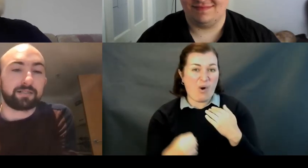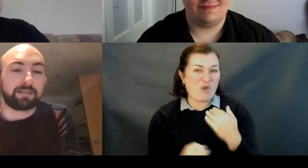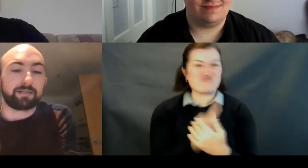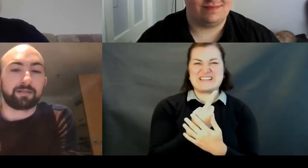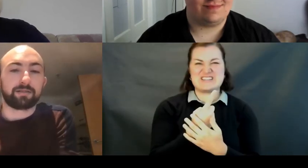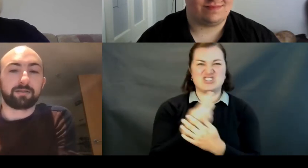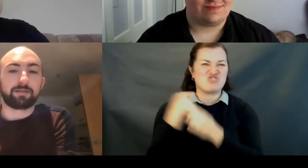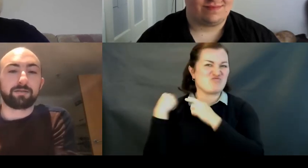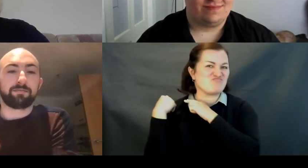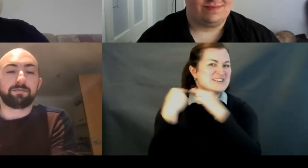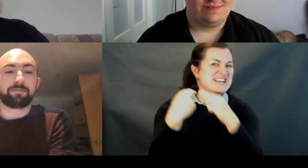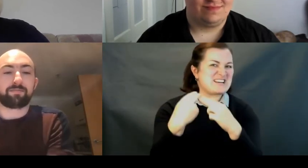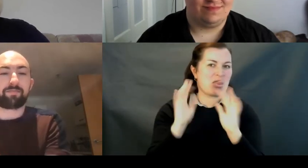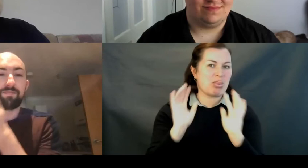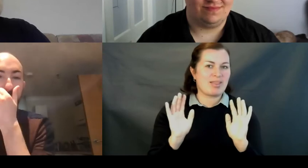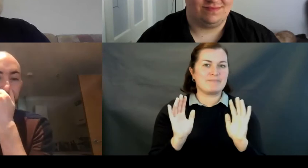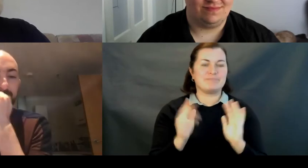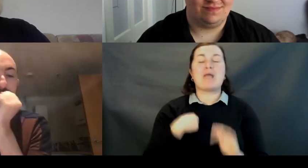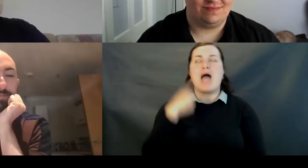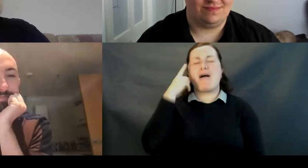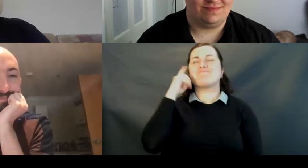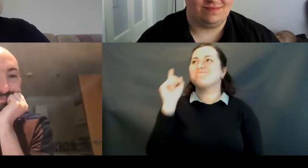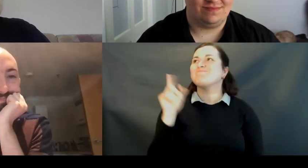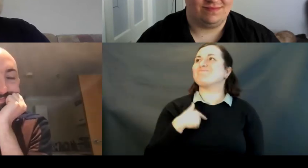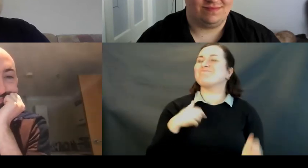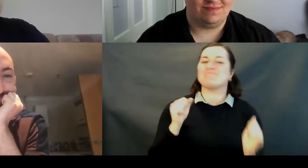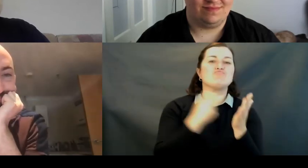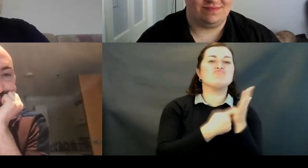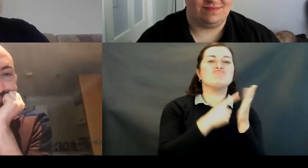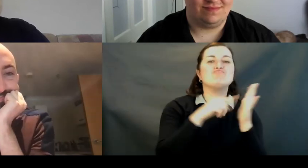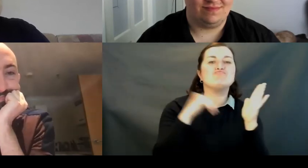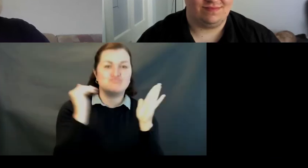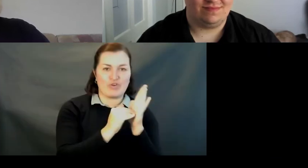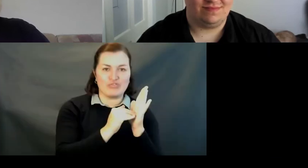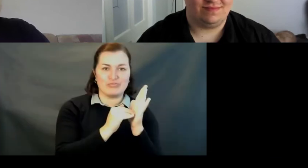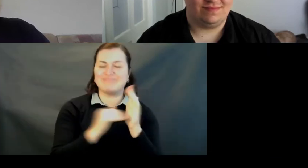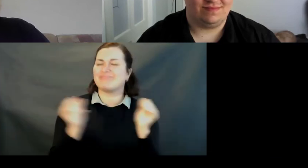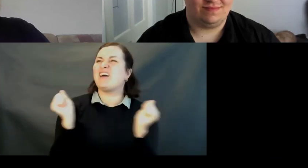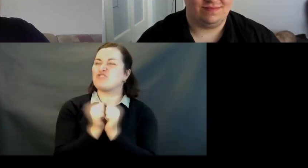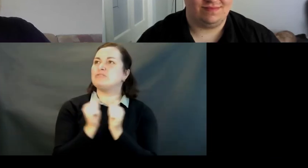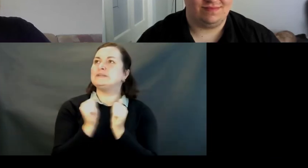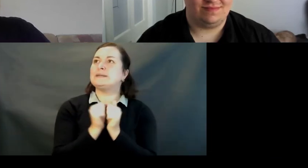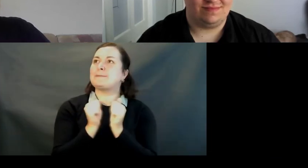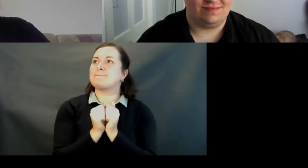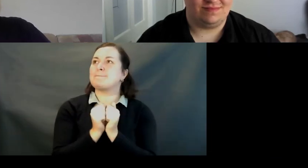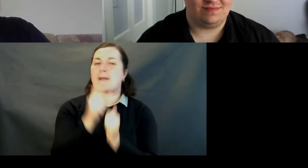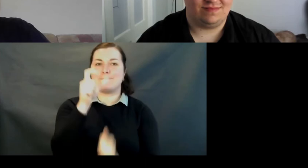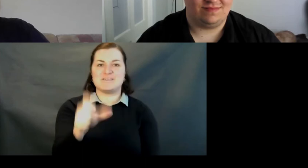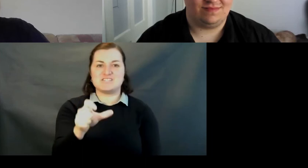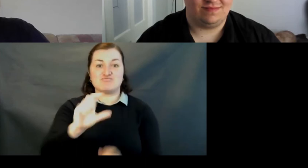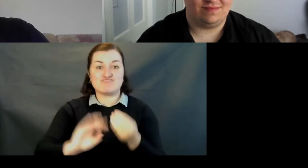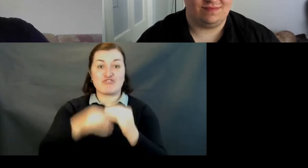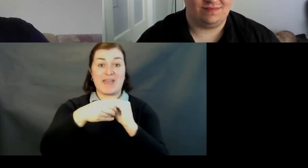Yes, I think so. I think people who make their own work, they can do what they like within the boundaries of, we need